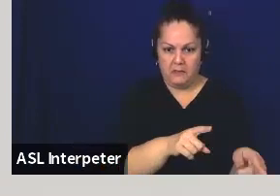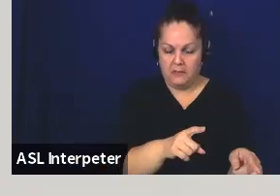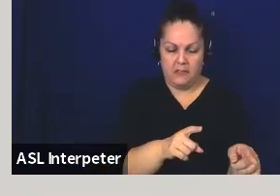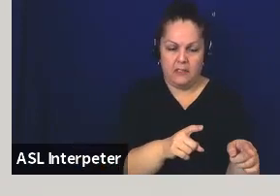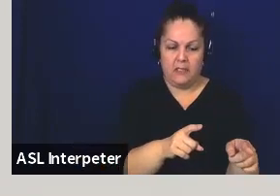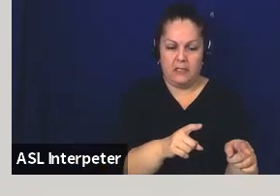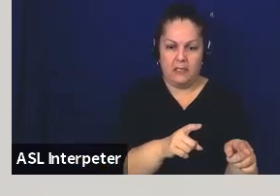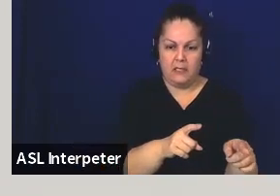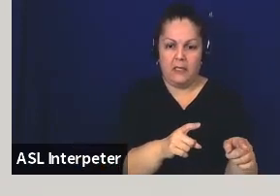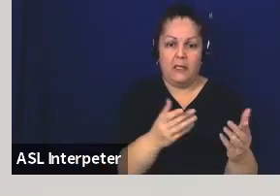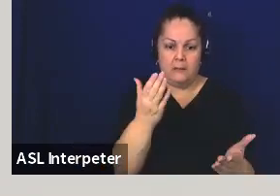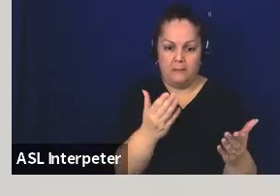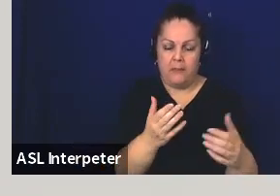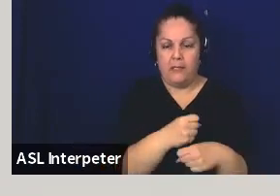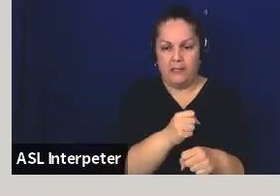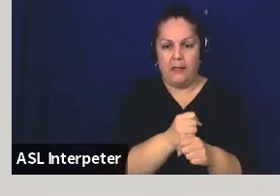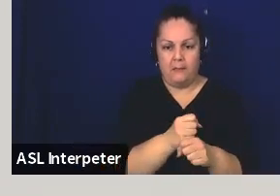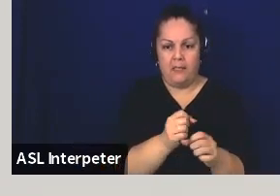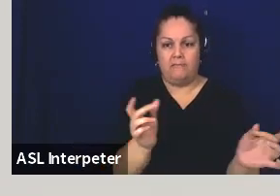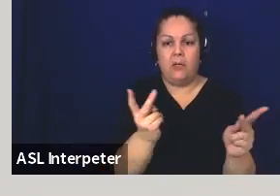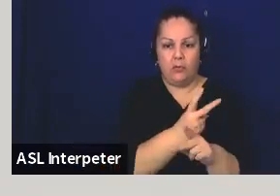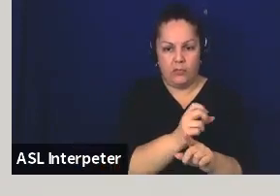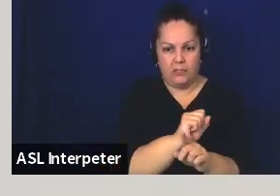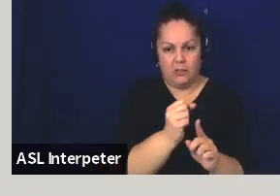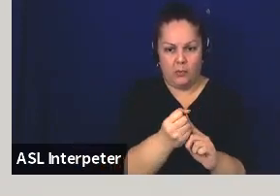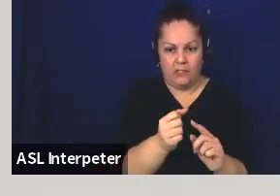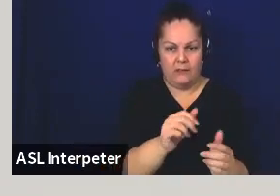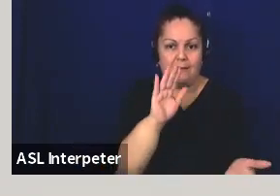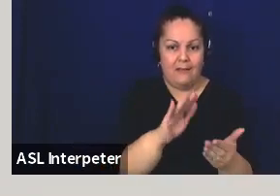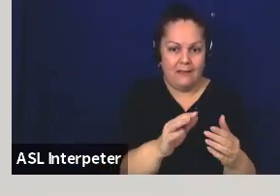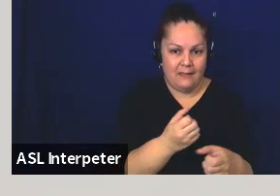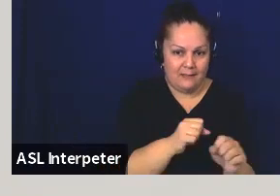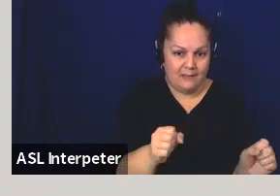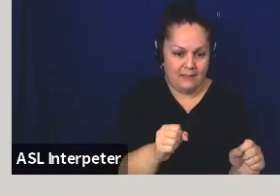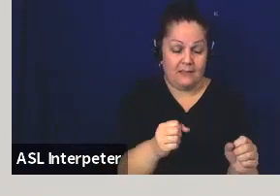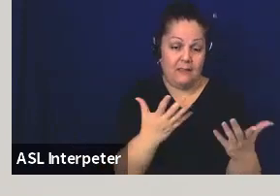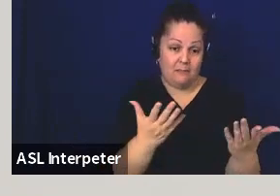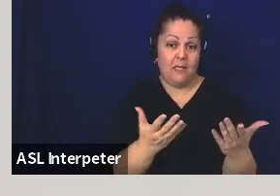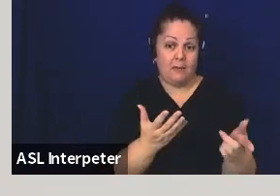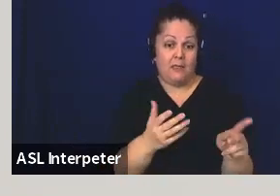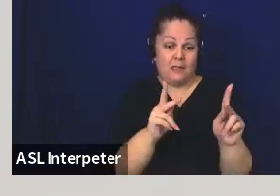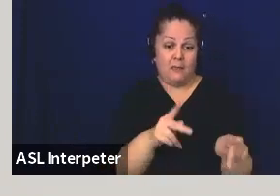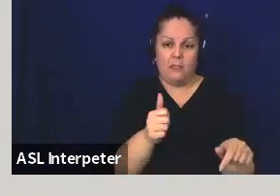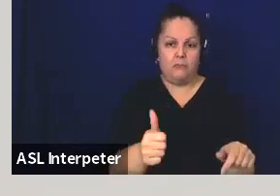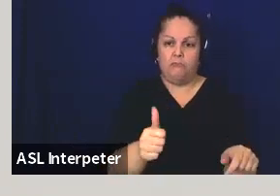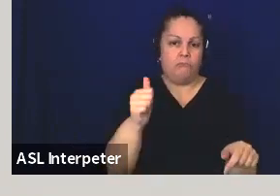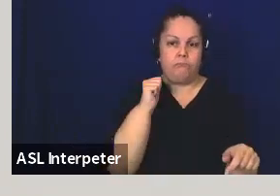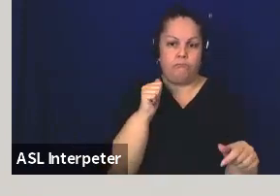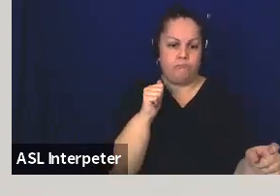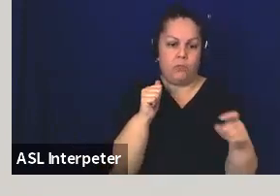dispatched, it may create a more unsafe situation and may result in the individual refusing to reach out